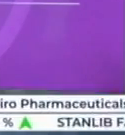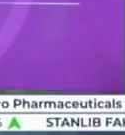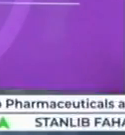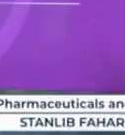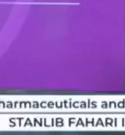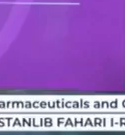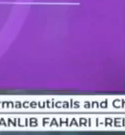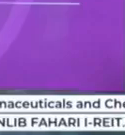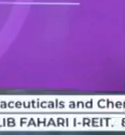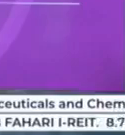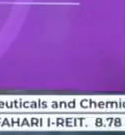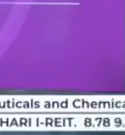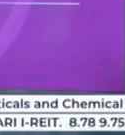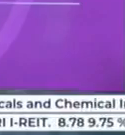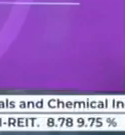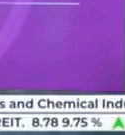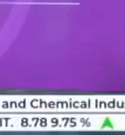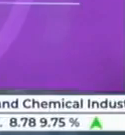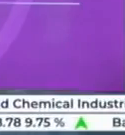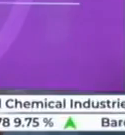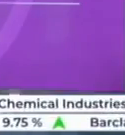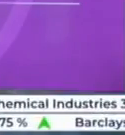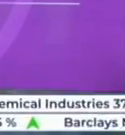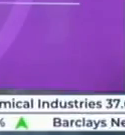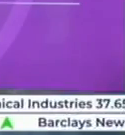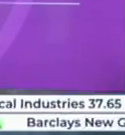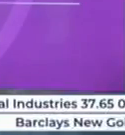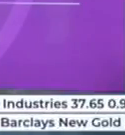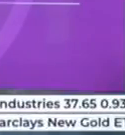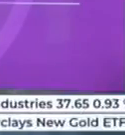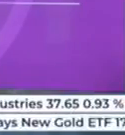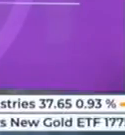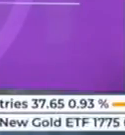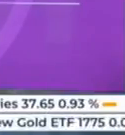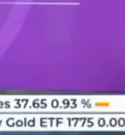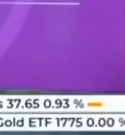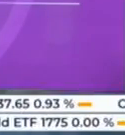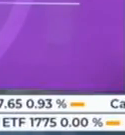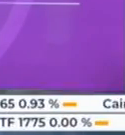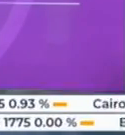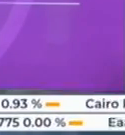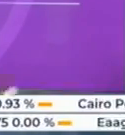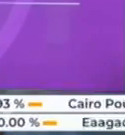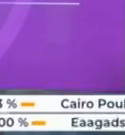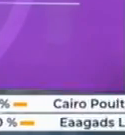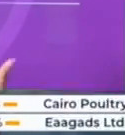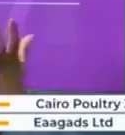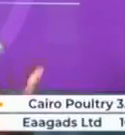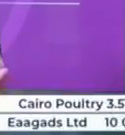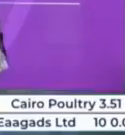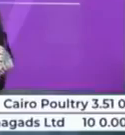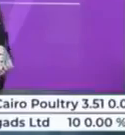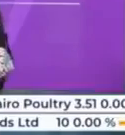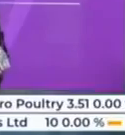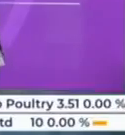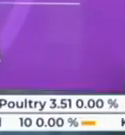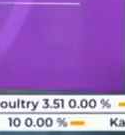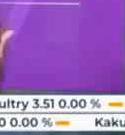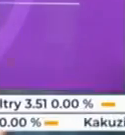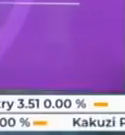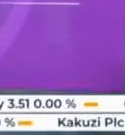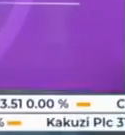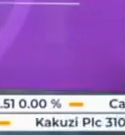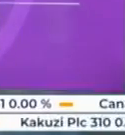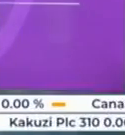messages and letting us know what you're interested in. Now, of course, we've sold a number of products. I want to take this moment to share with you some of the reviews we've gotten from